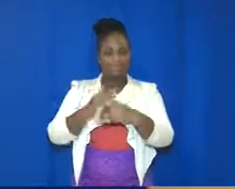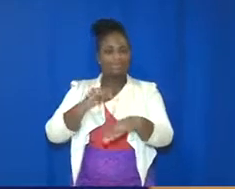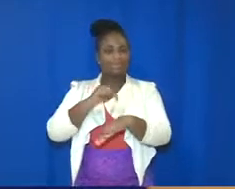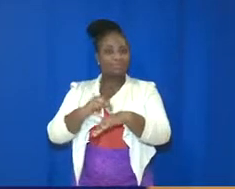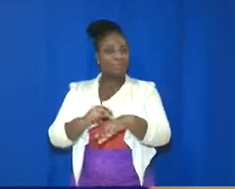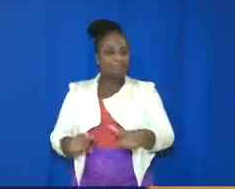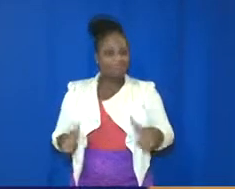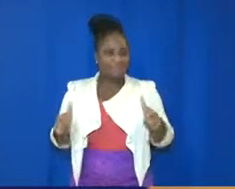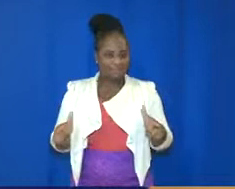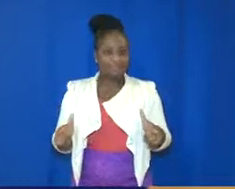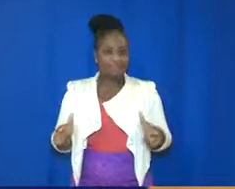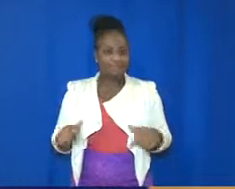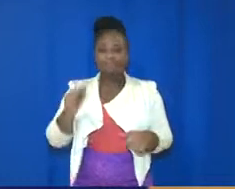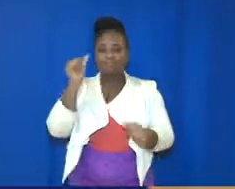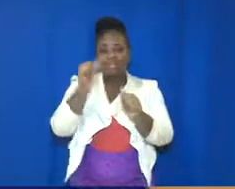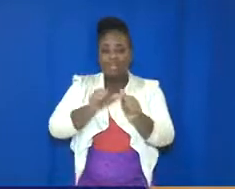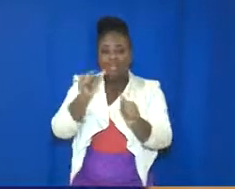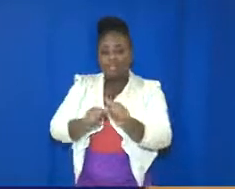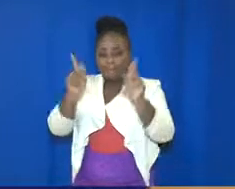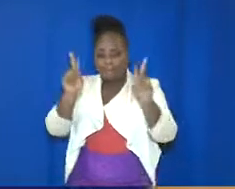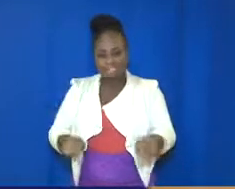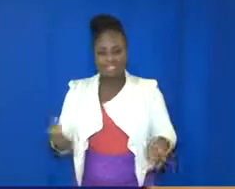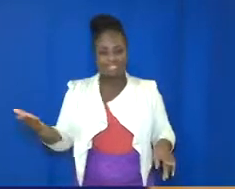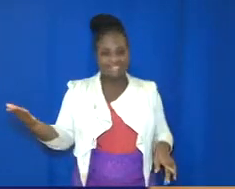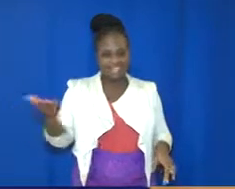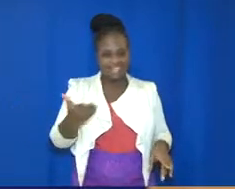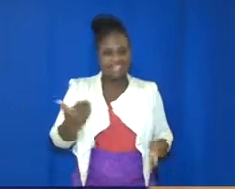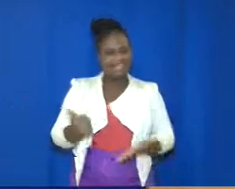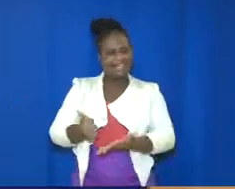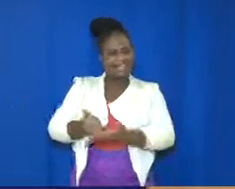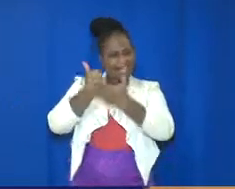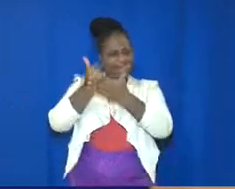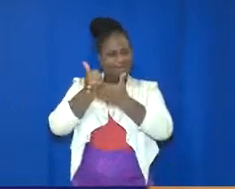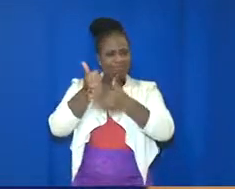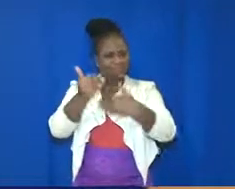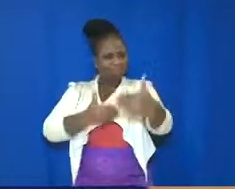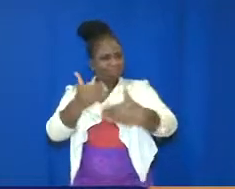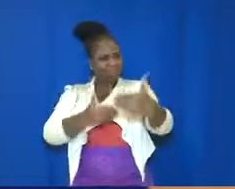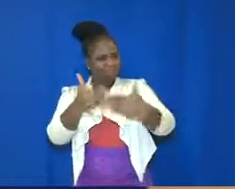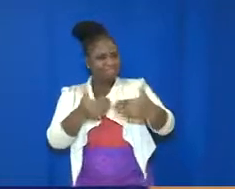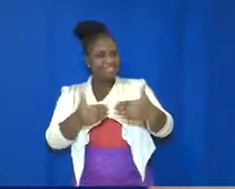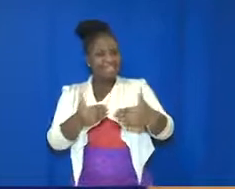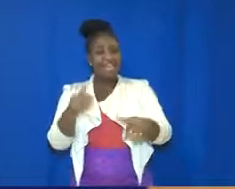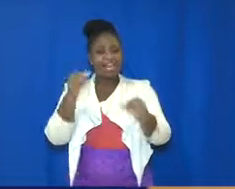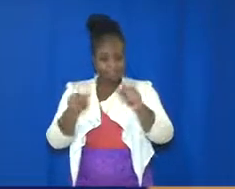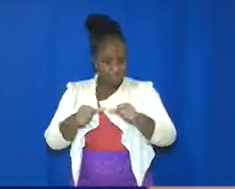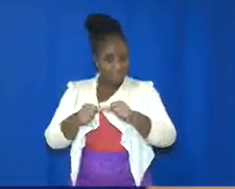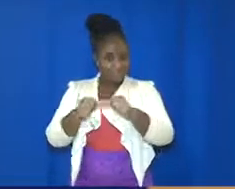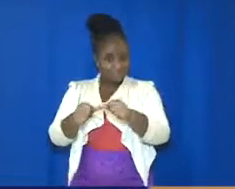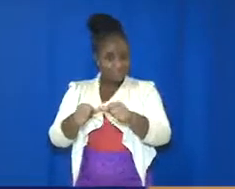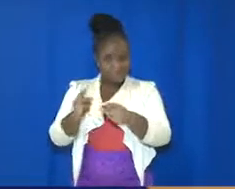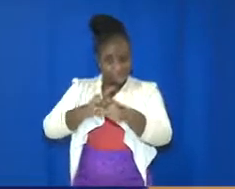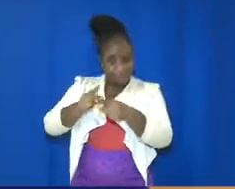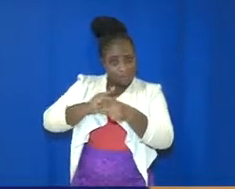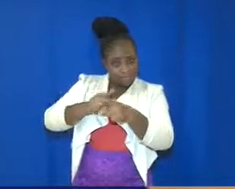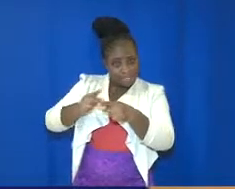to normality. Each one of us, however, can help to speed up this process if we continue